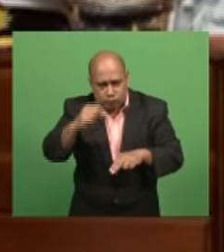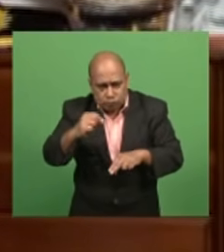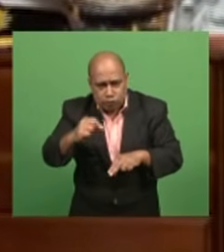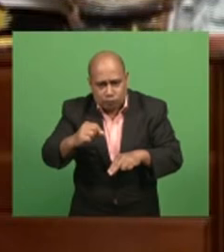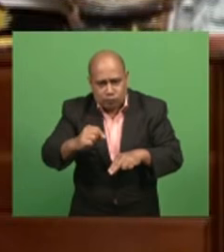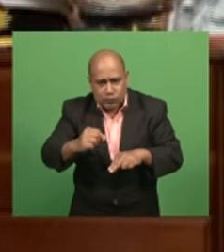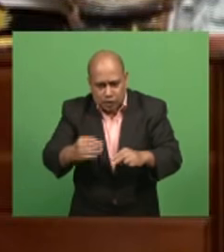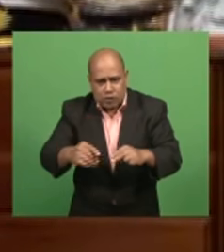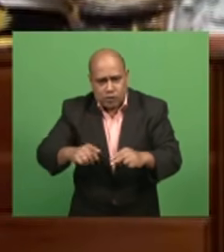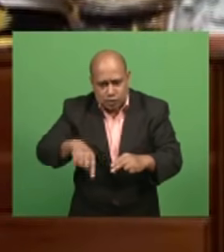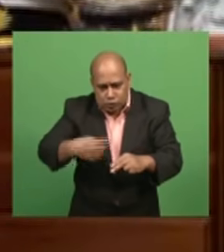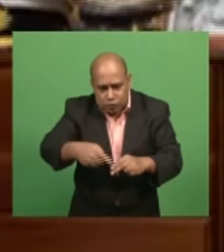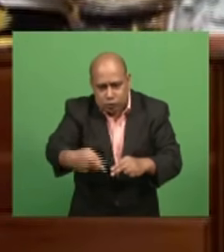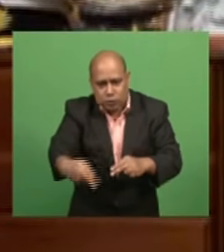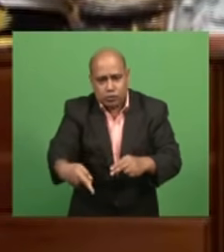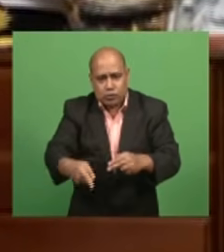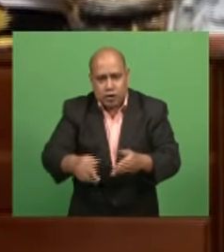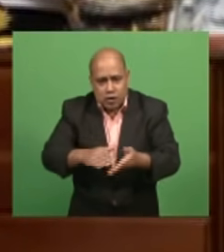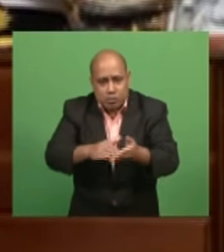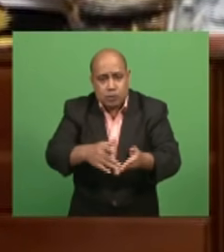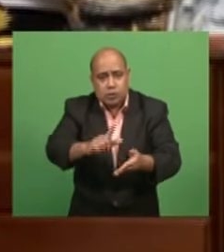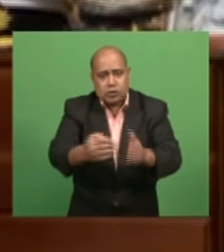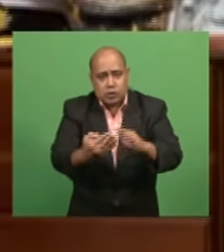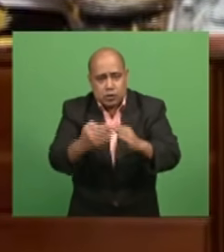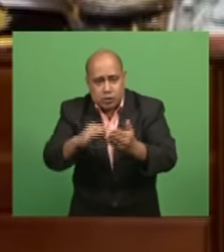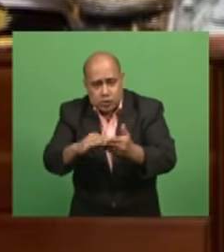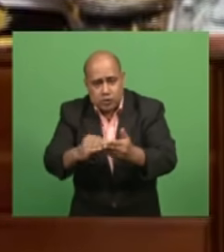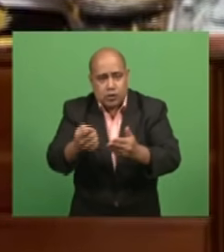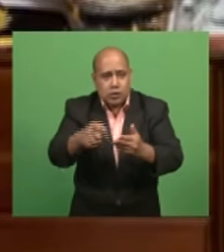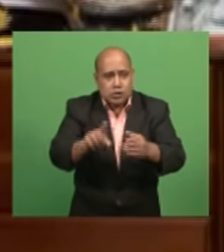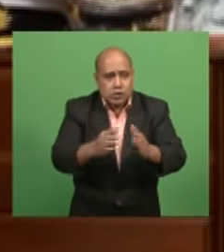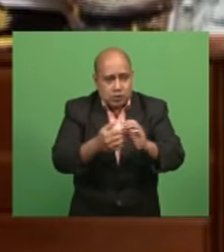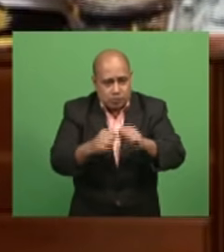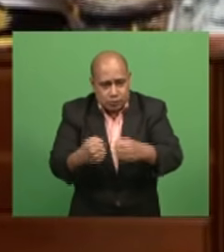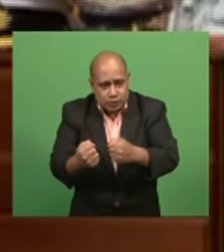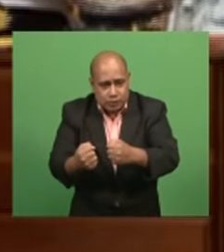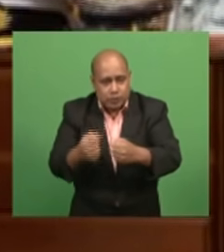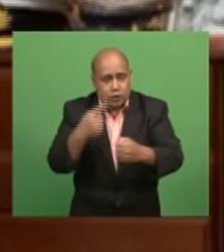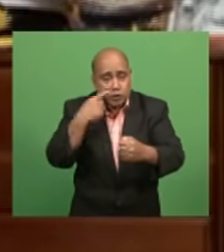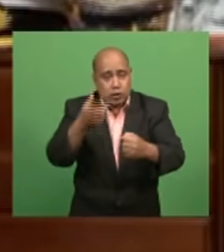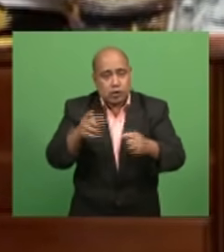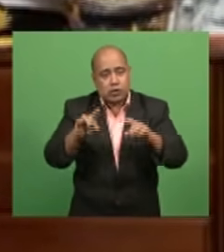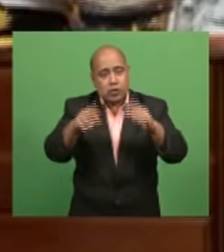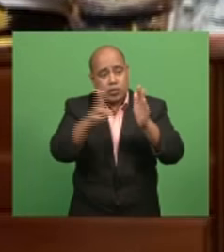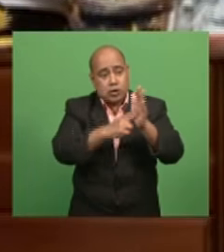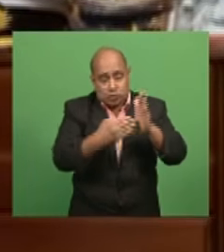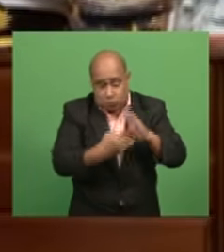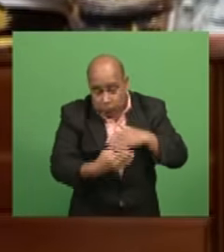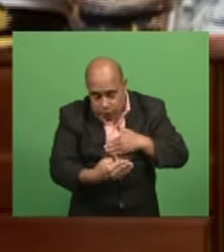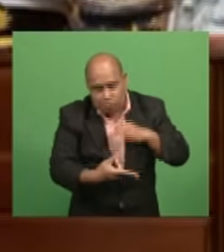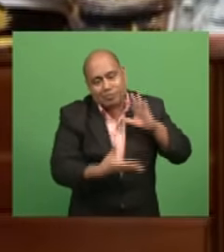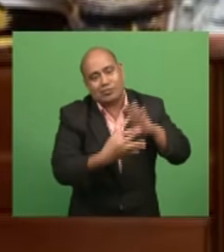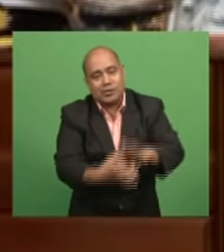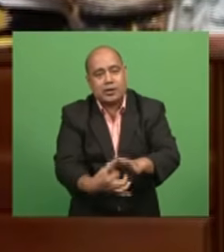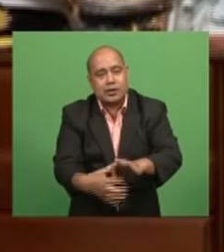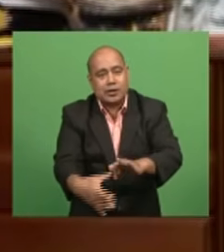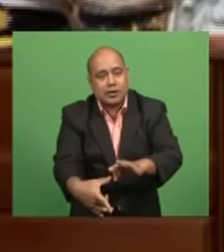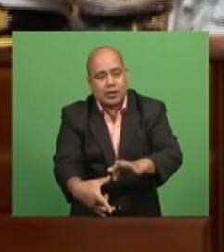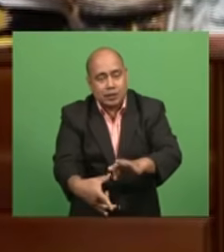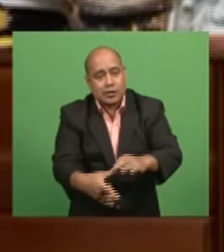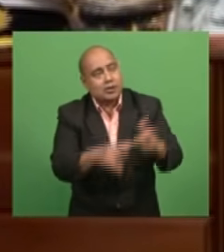Both Australia and New Zealand have proven to be steadfast allies in our recovery from this latest